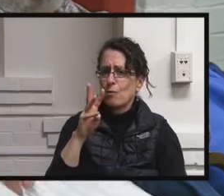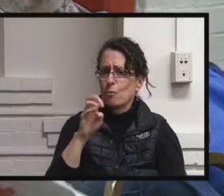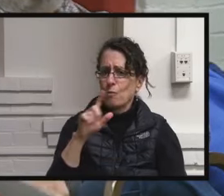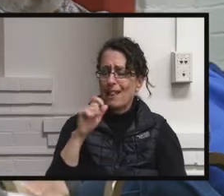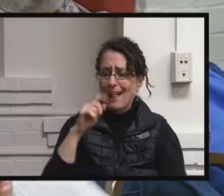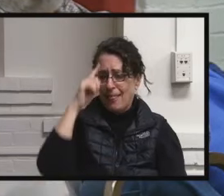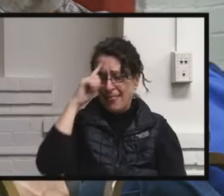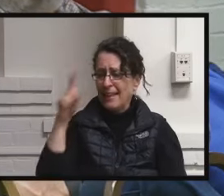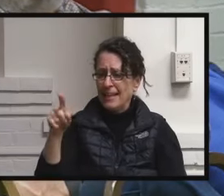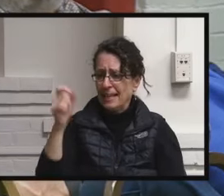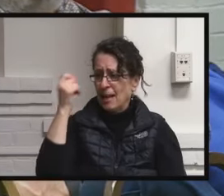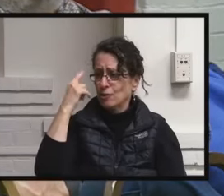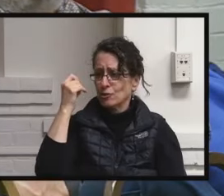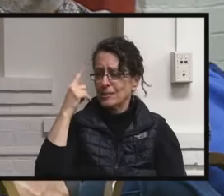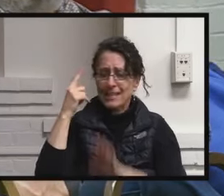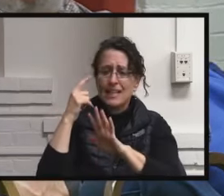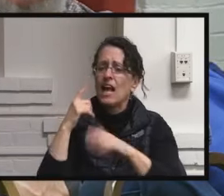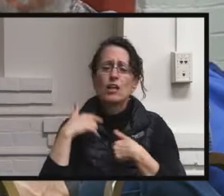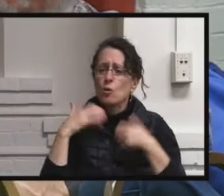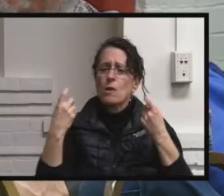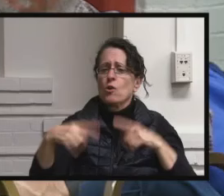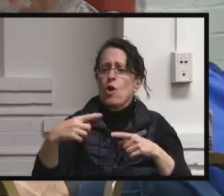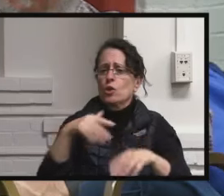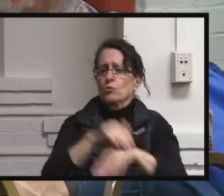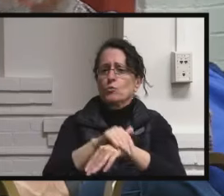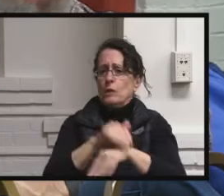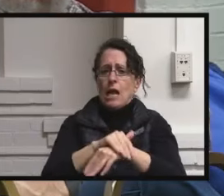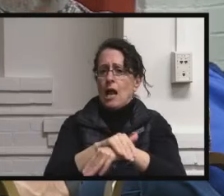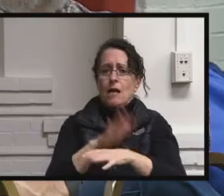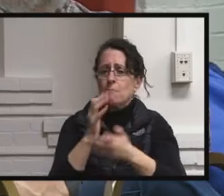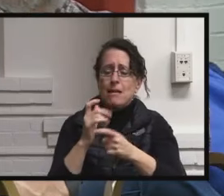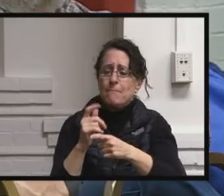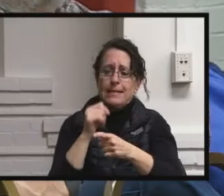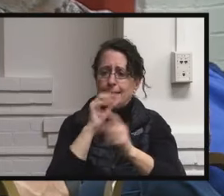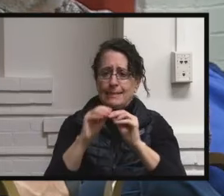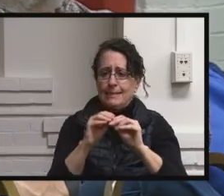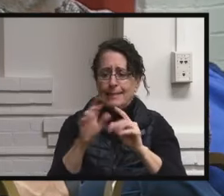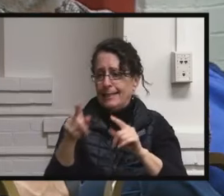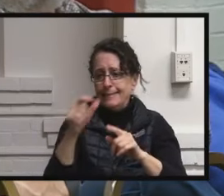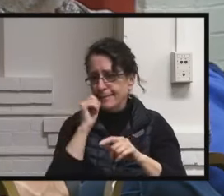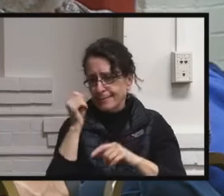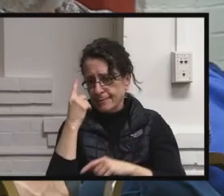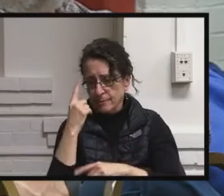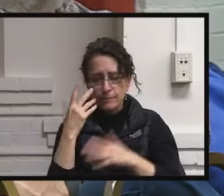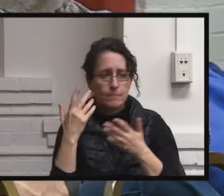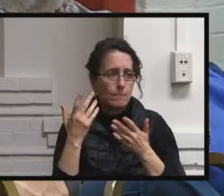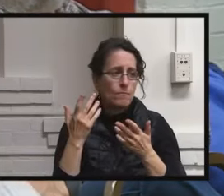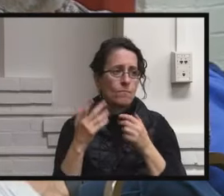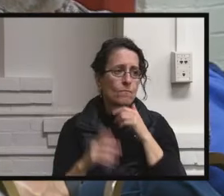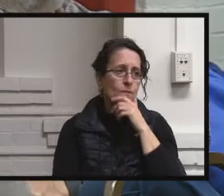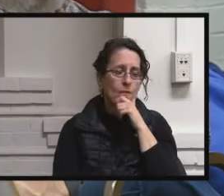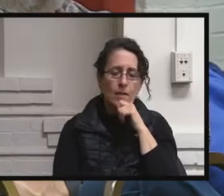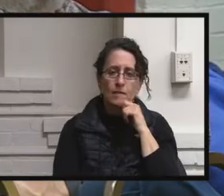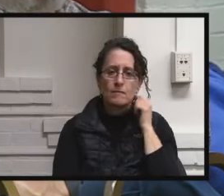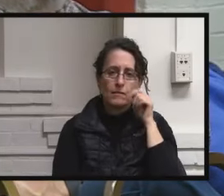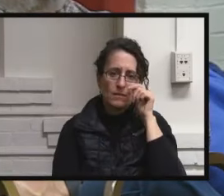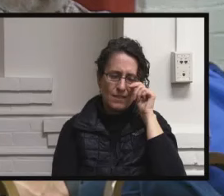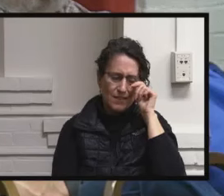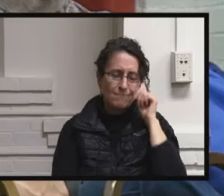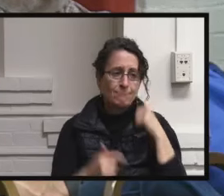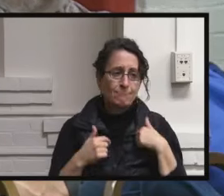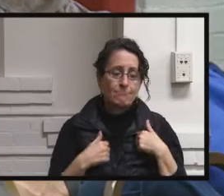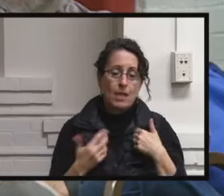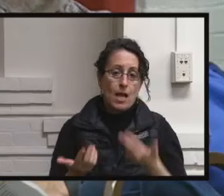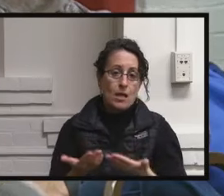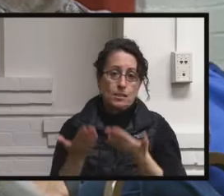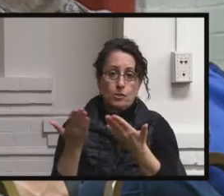we don't need to argue it this evening. Maybe he doesn't understand, but it seems like the best approach, I would